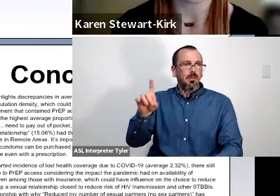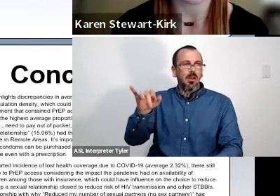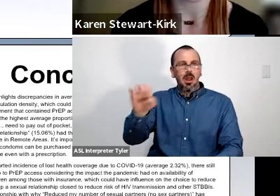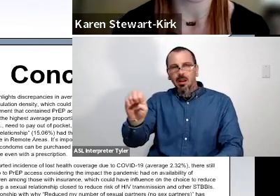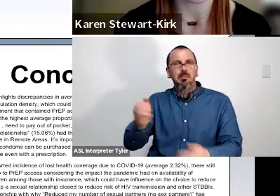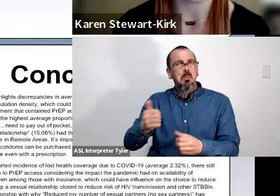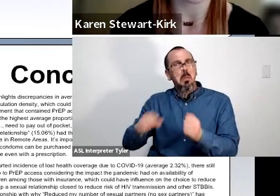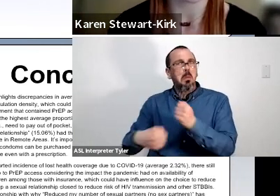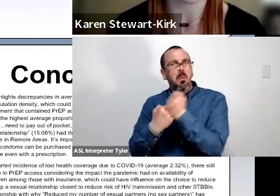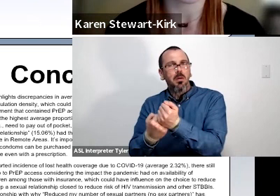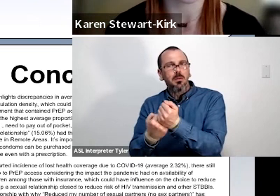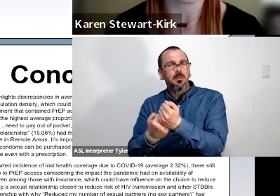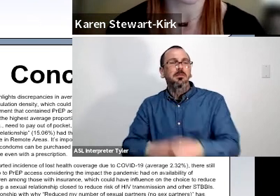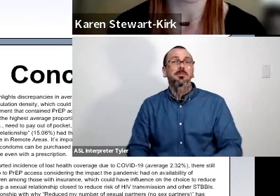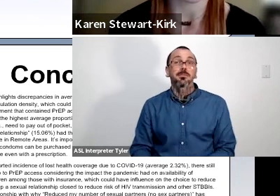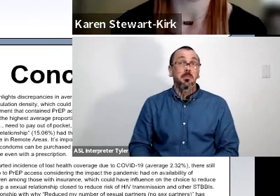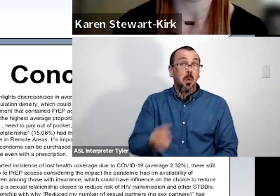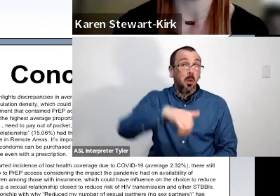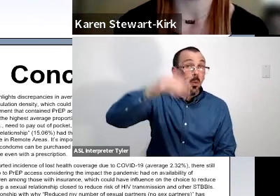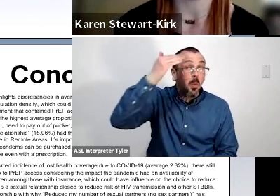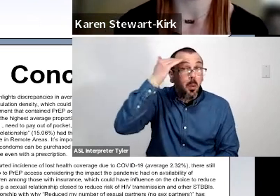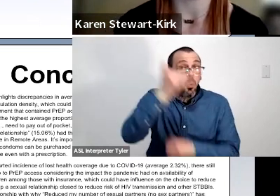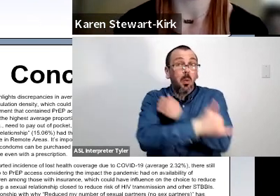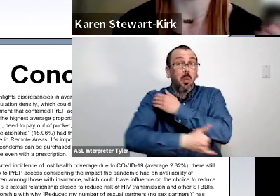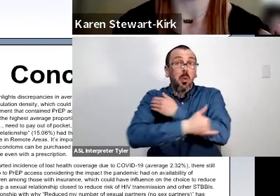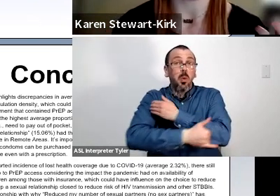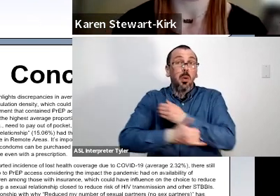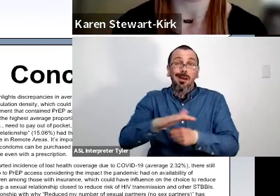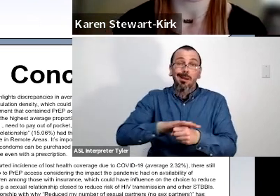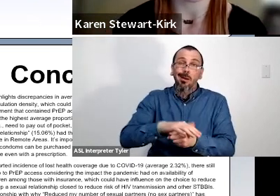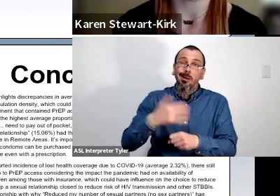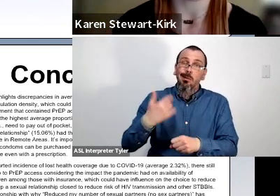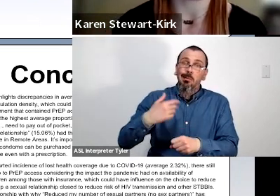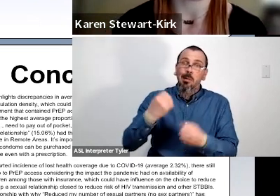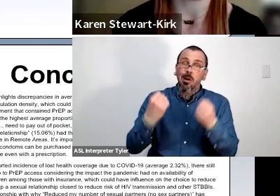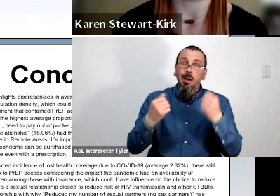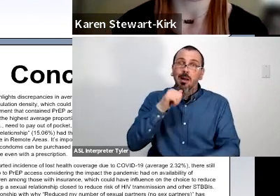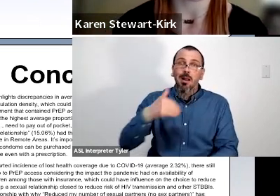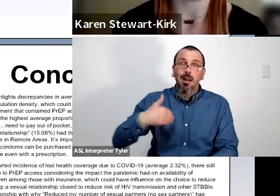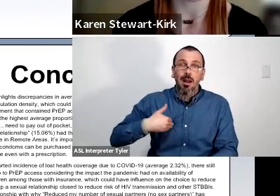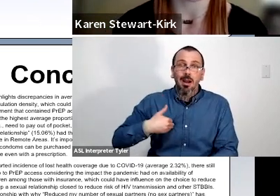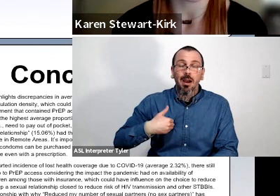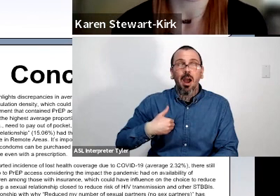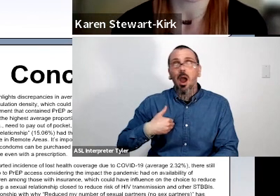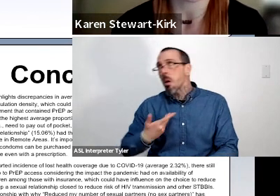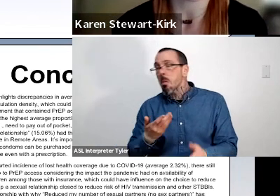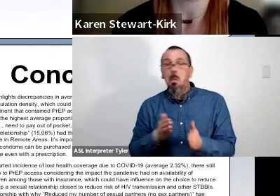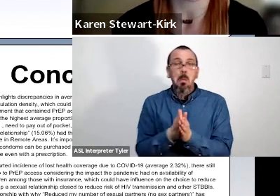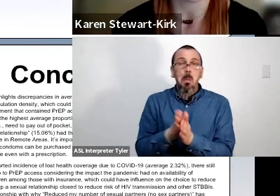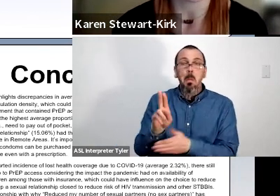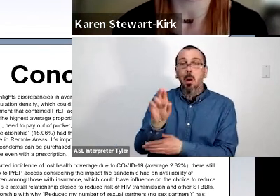don't know if you know what it's like living in a rural area, but sometimes when you don't have access to a car, but you want to take public transit, it doesn't